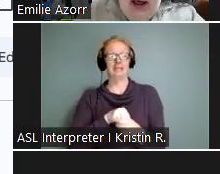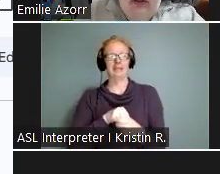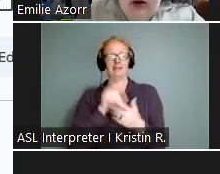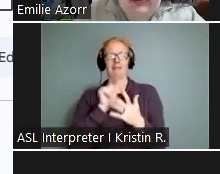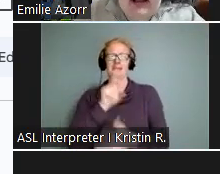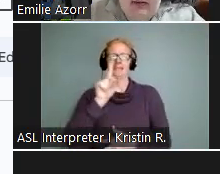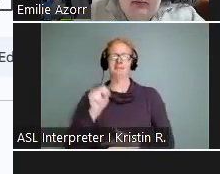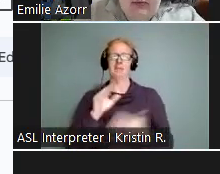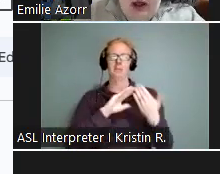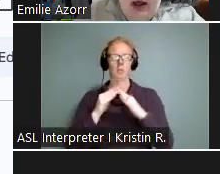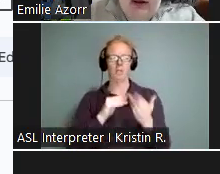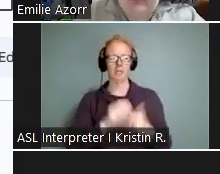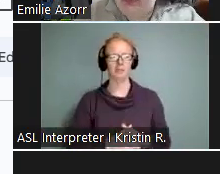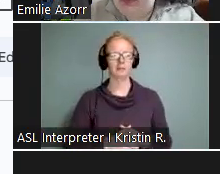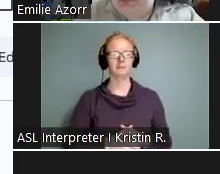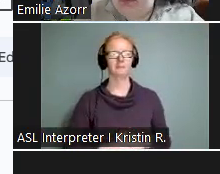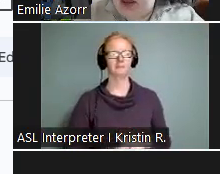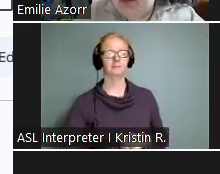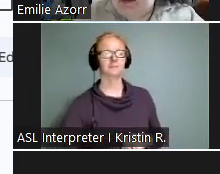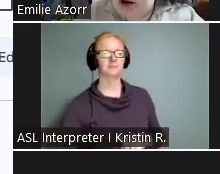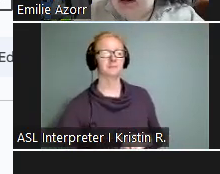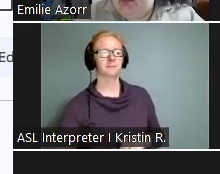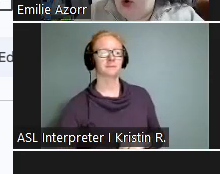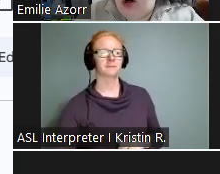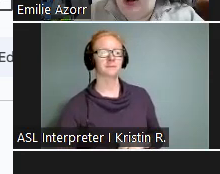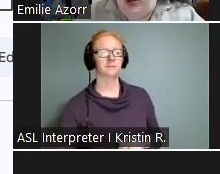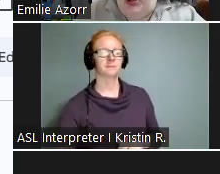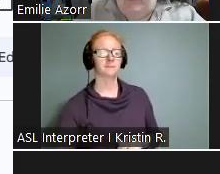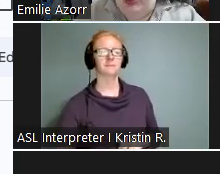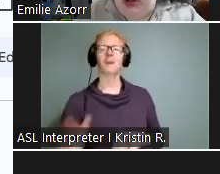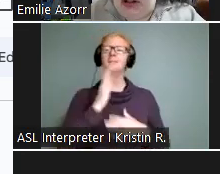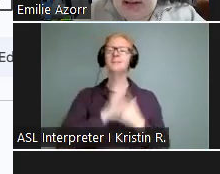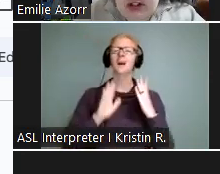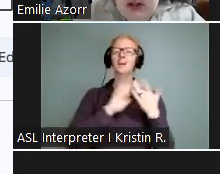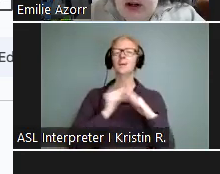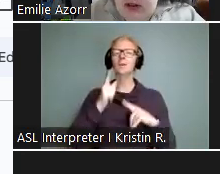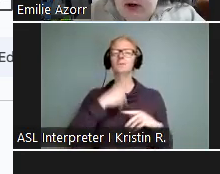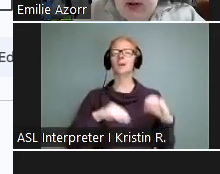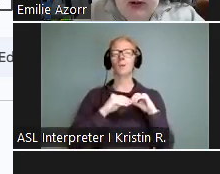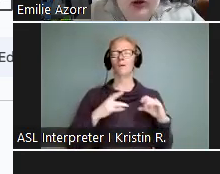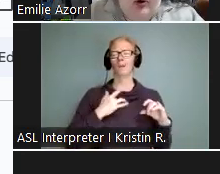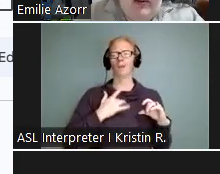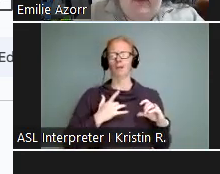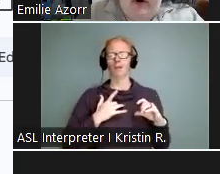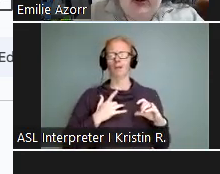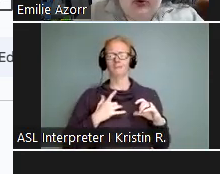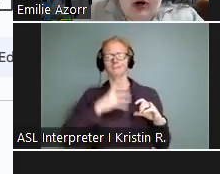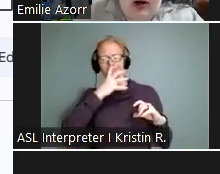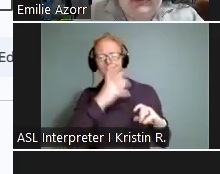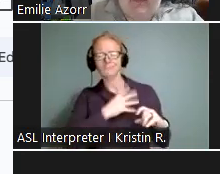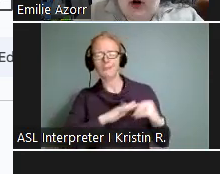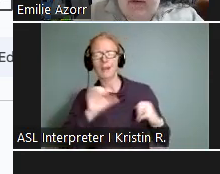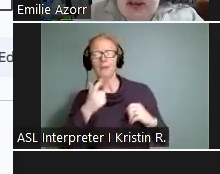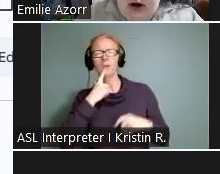community, there are some communities that may experience more marginalization than others. So maybe folks